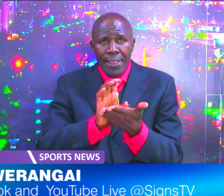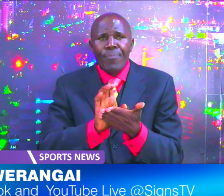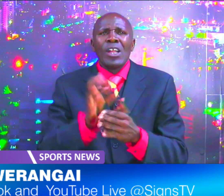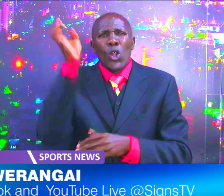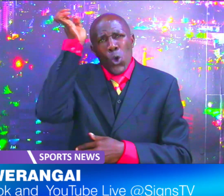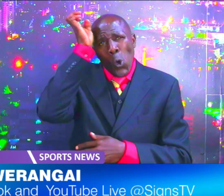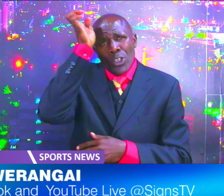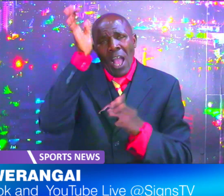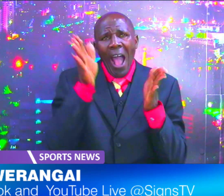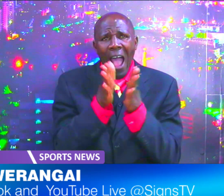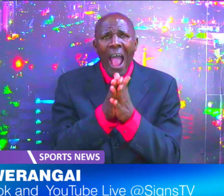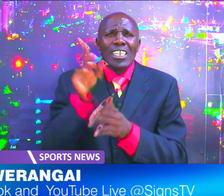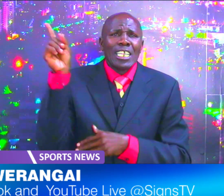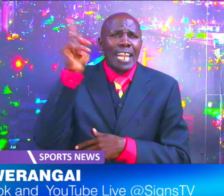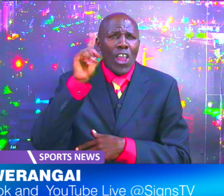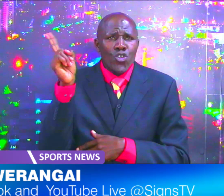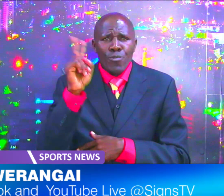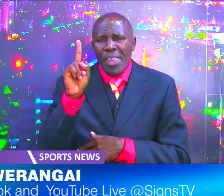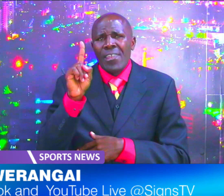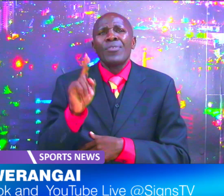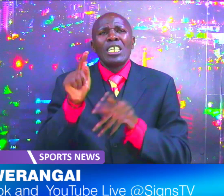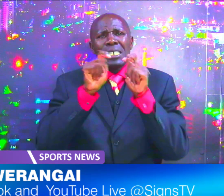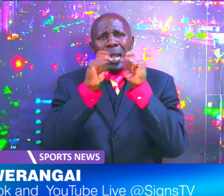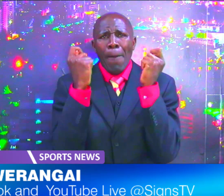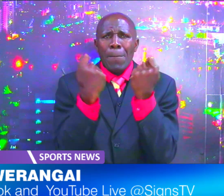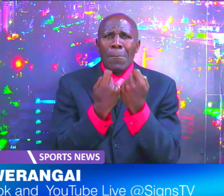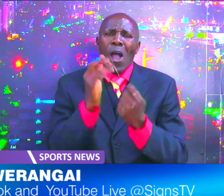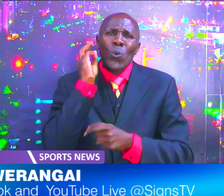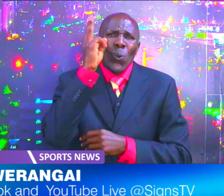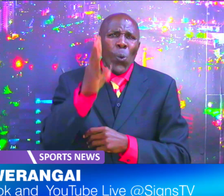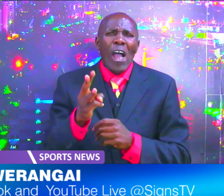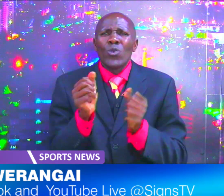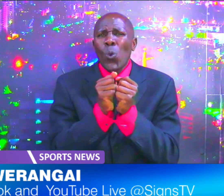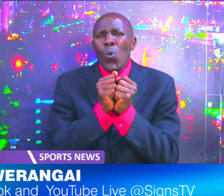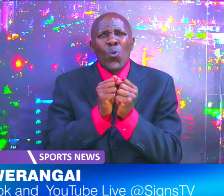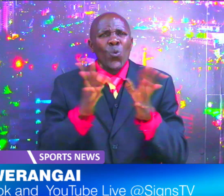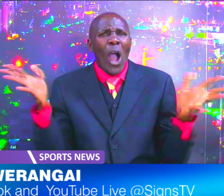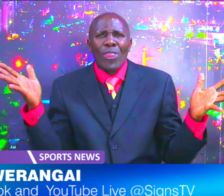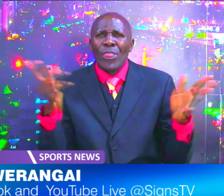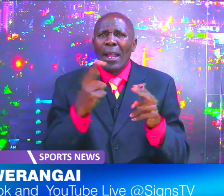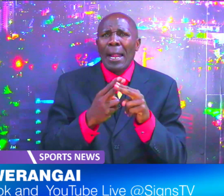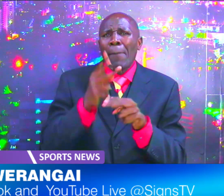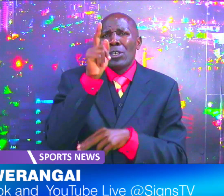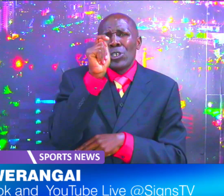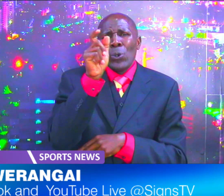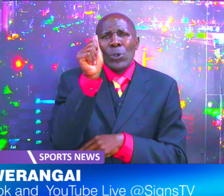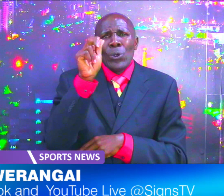of the National Sevens circuit slated for Eldoret and Nairobi.